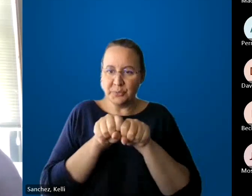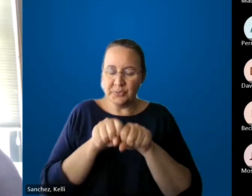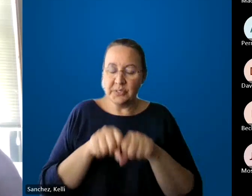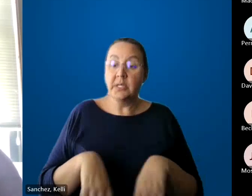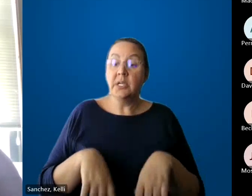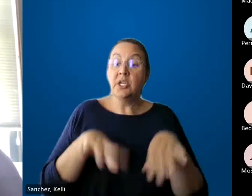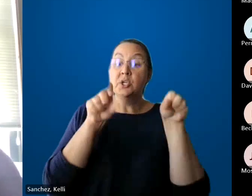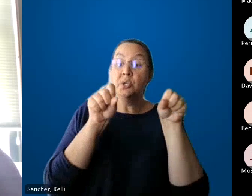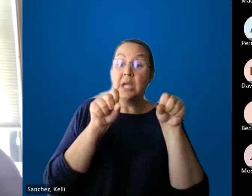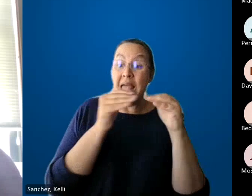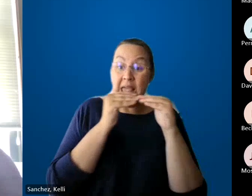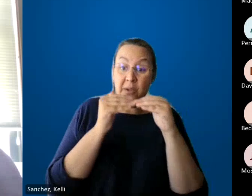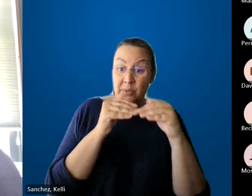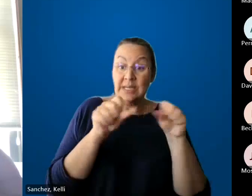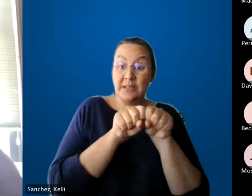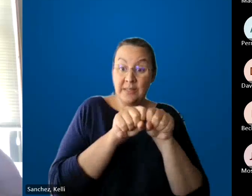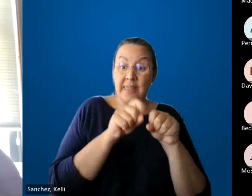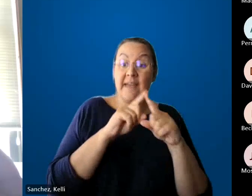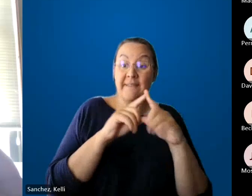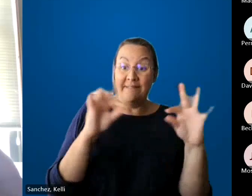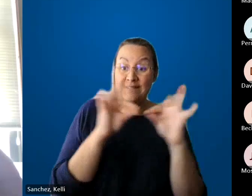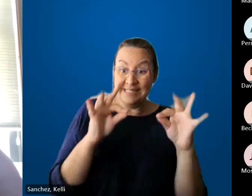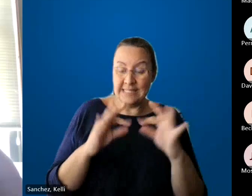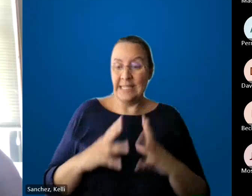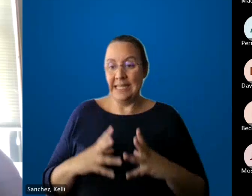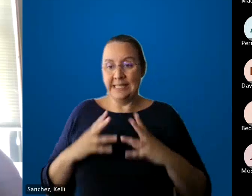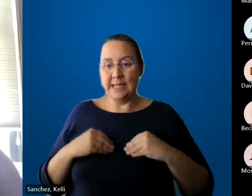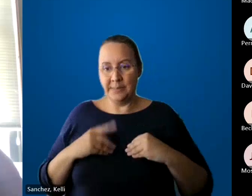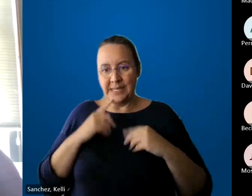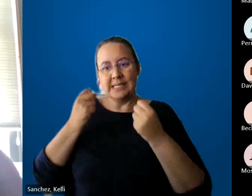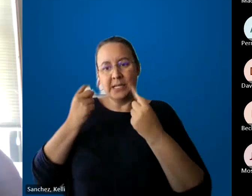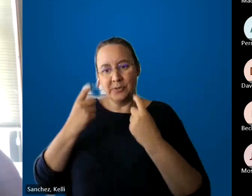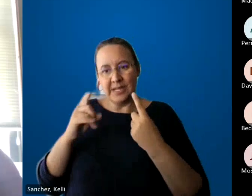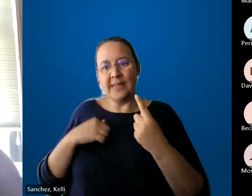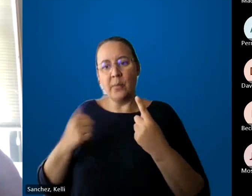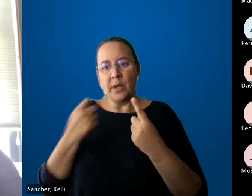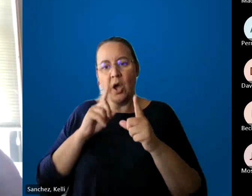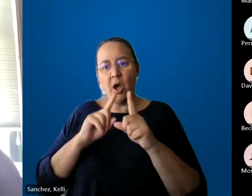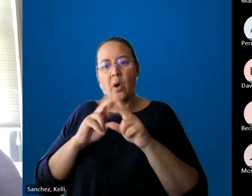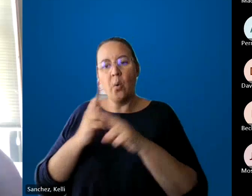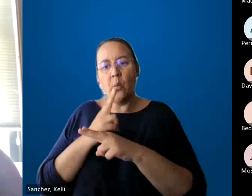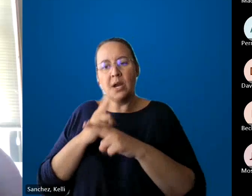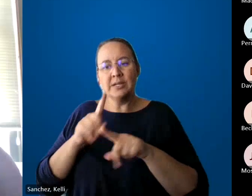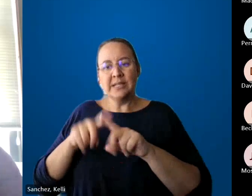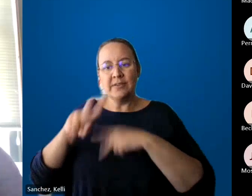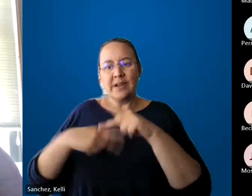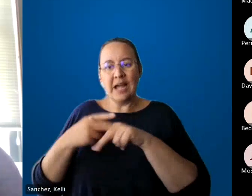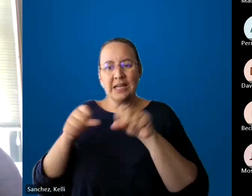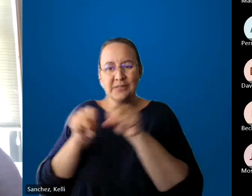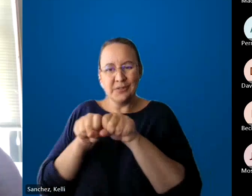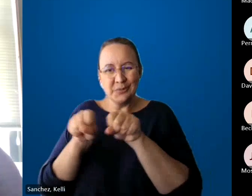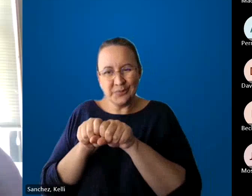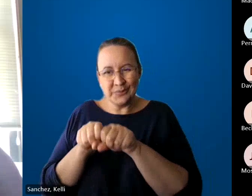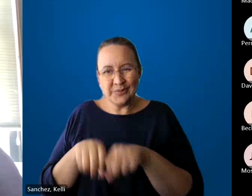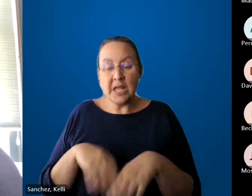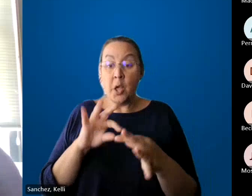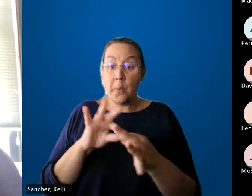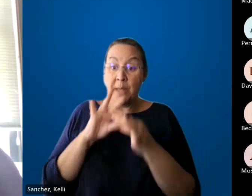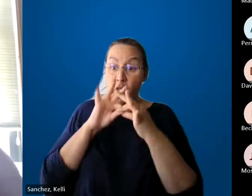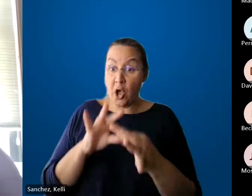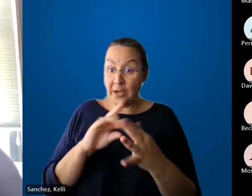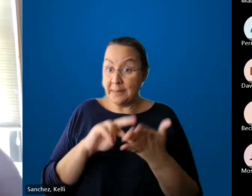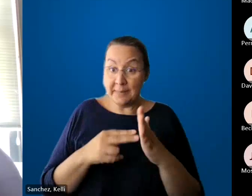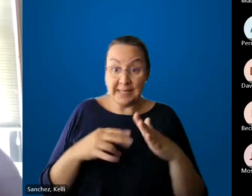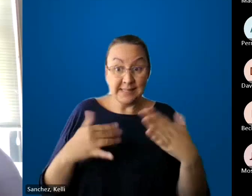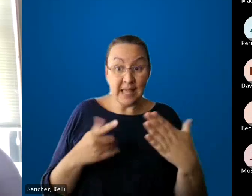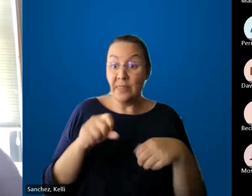getting a pair of shoes that fits. Acceptance is understanding we all wear different kinds of shoes. And belonging is where the